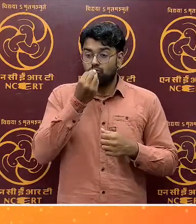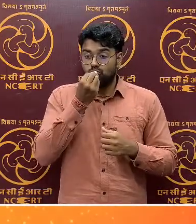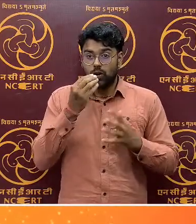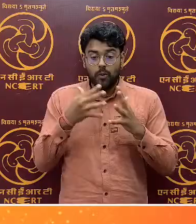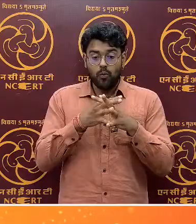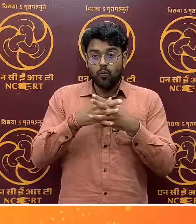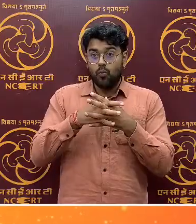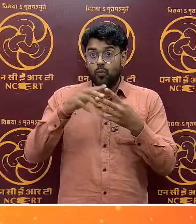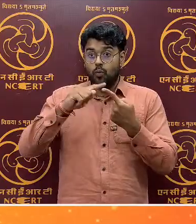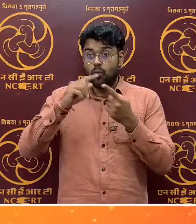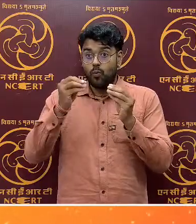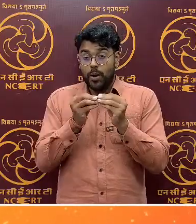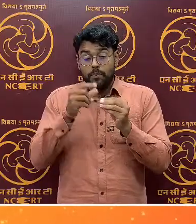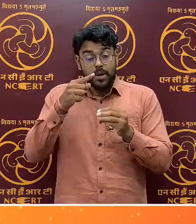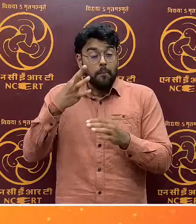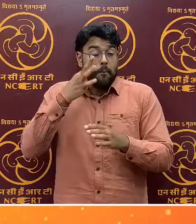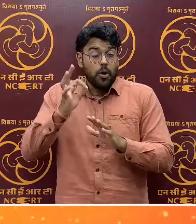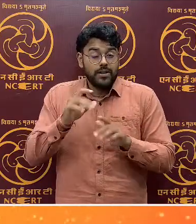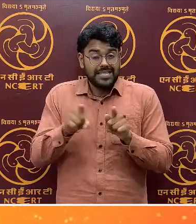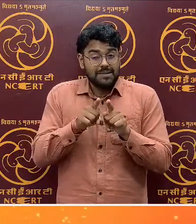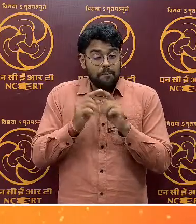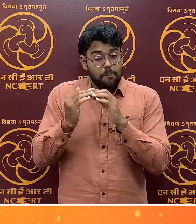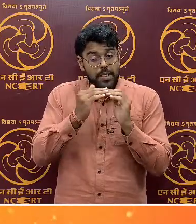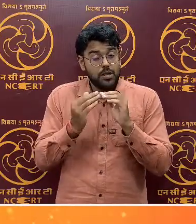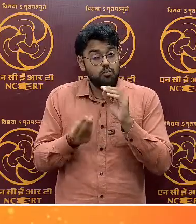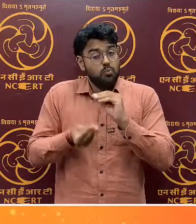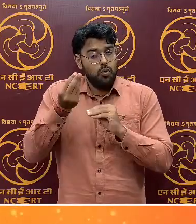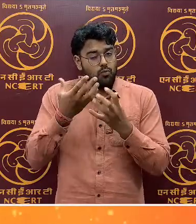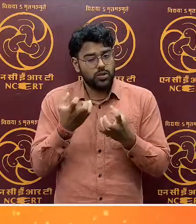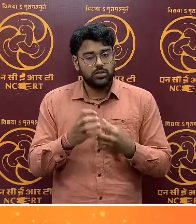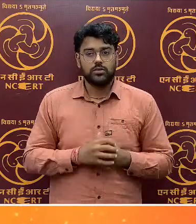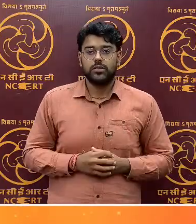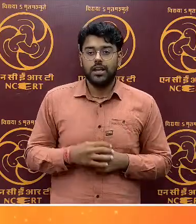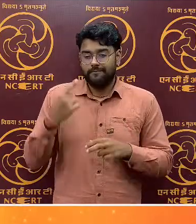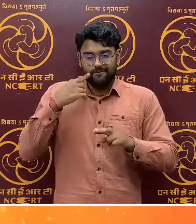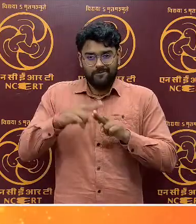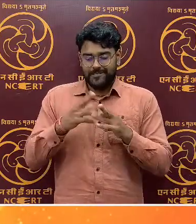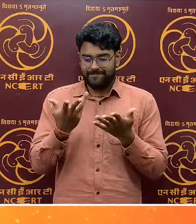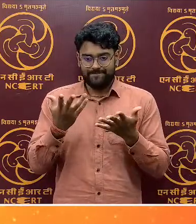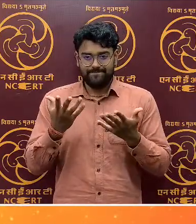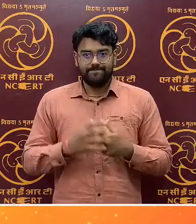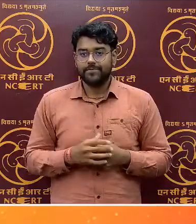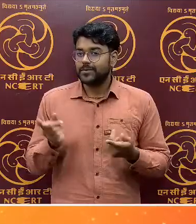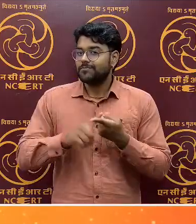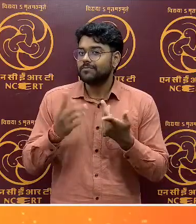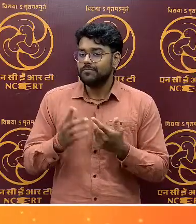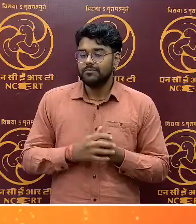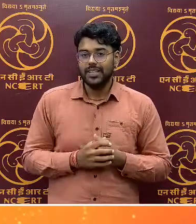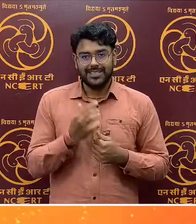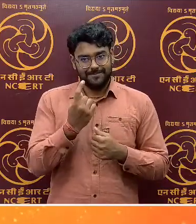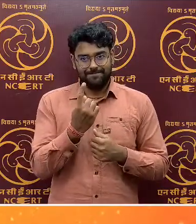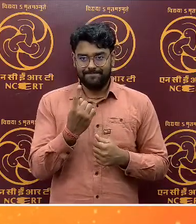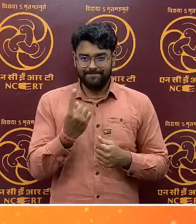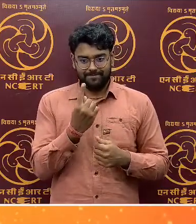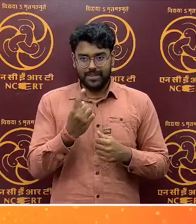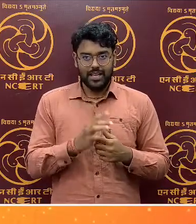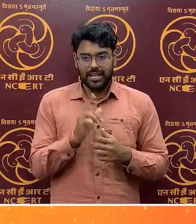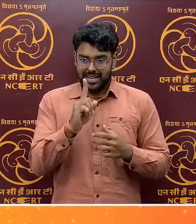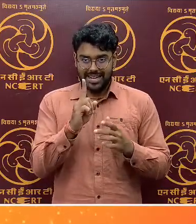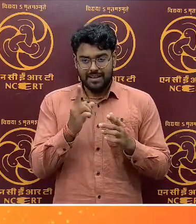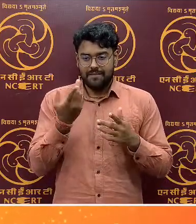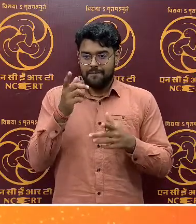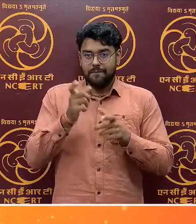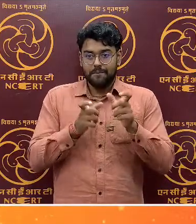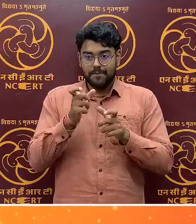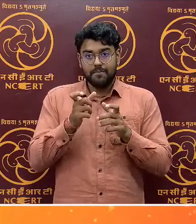need even more balance. So what will happen as a result of it? One species population